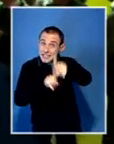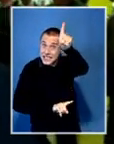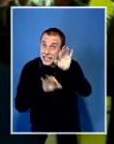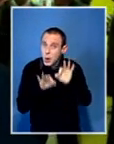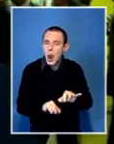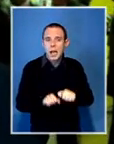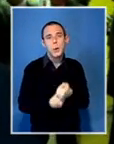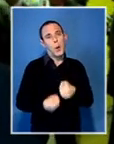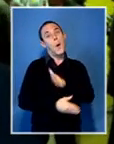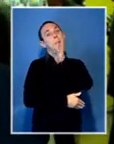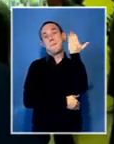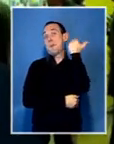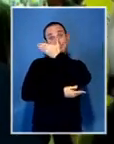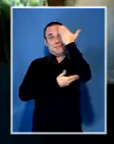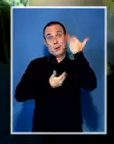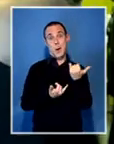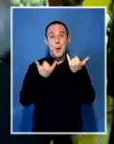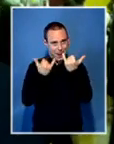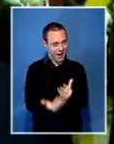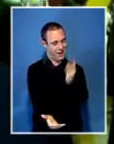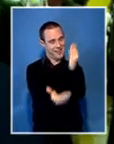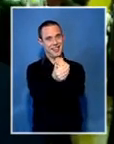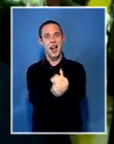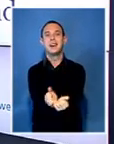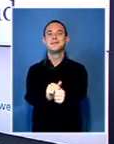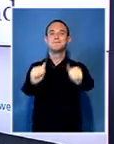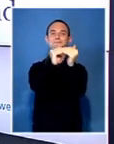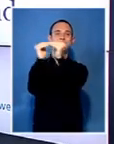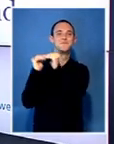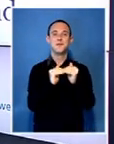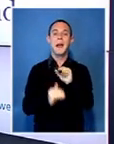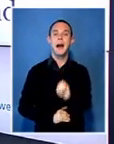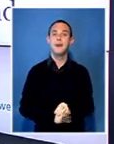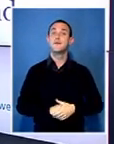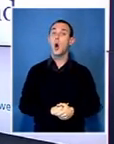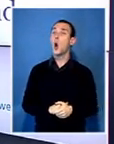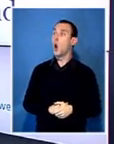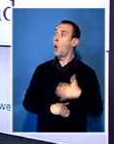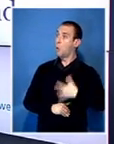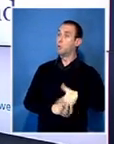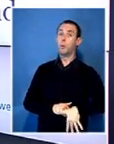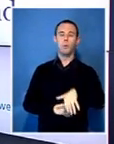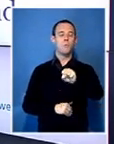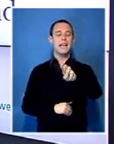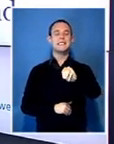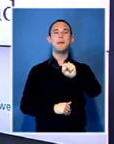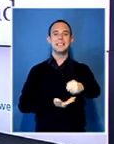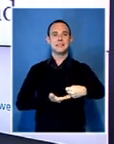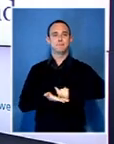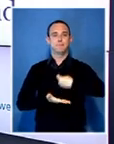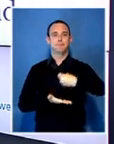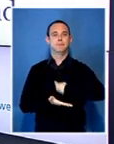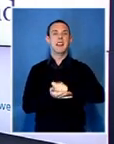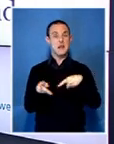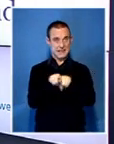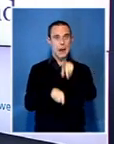of democracy. Catherine Drew, SABC News, London. The SMSs are coming thick and fast, and so your tweets. Let's